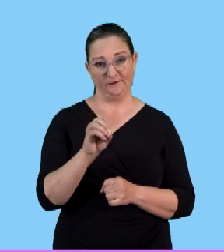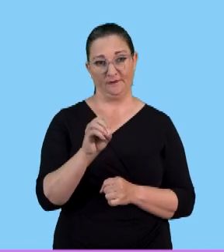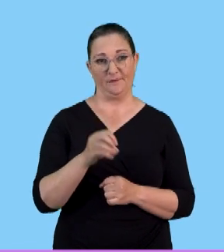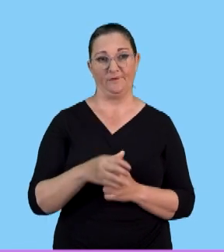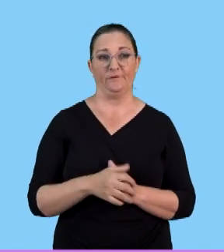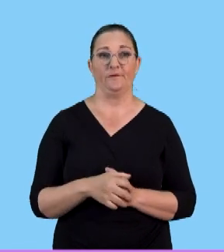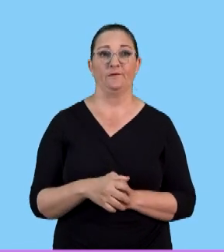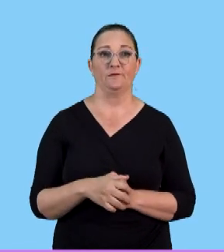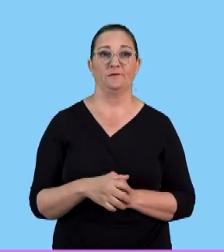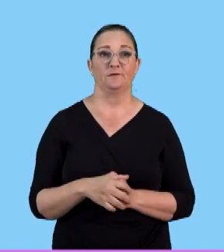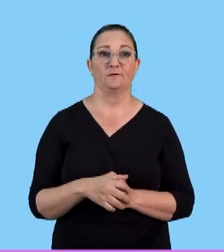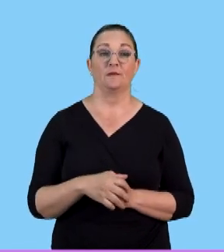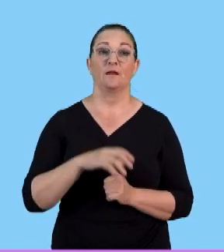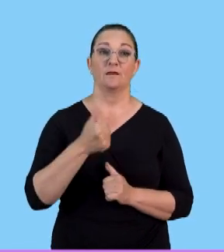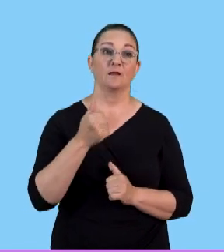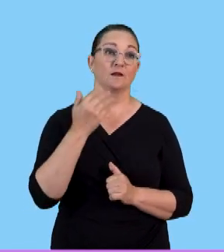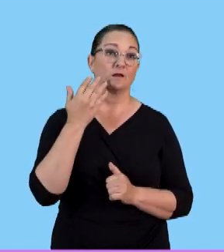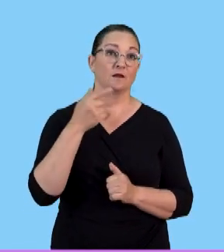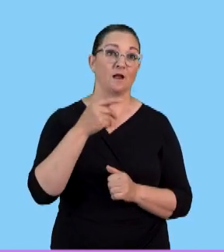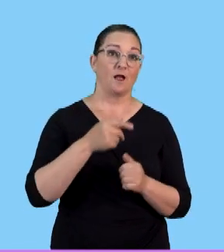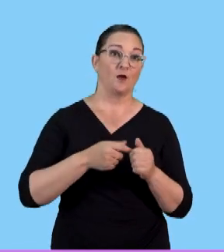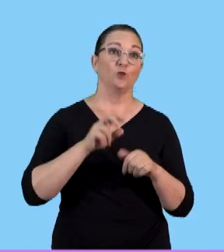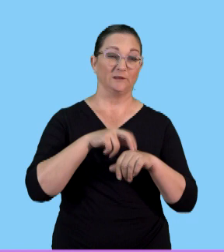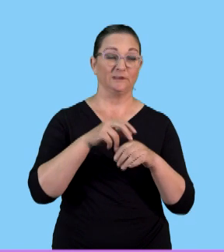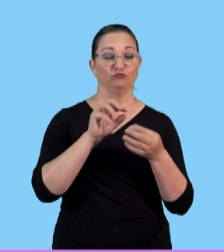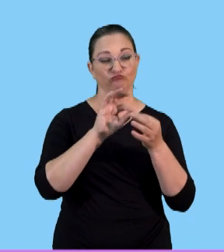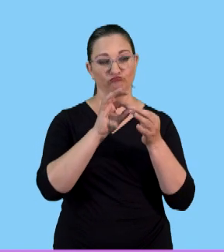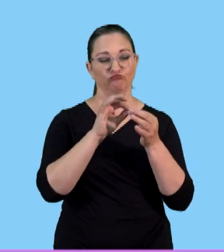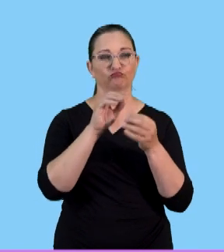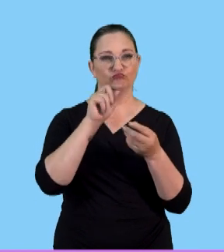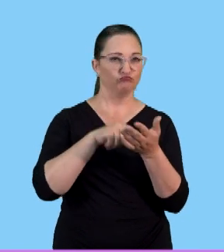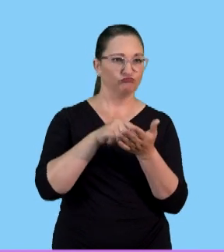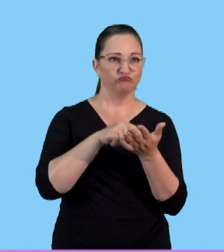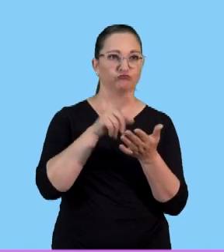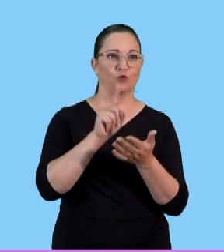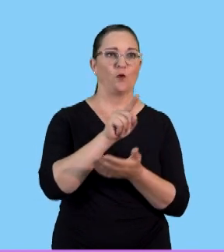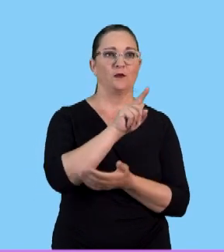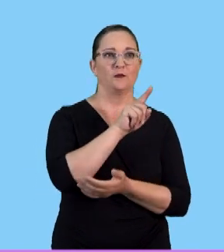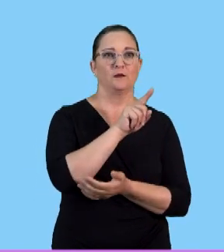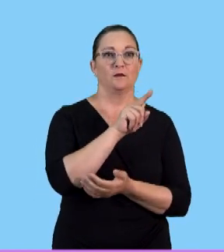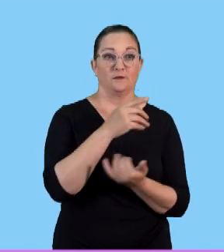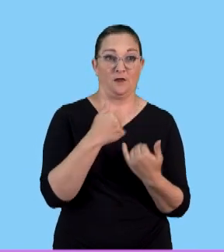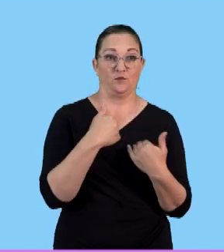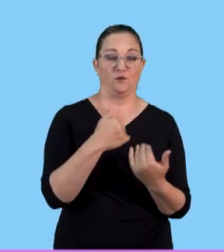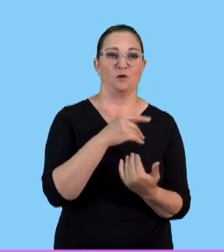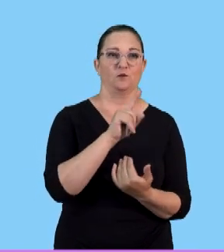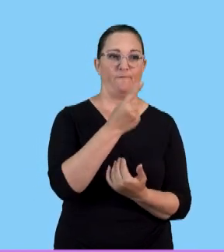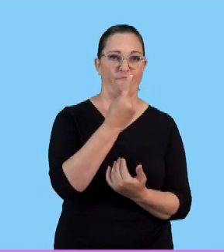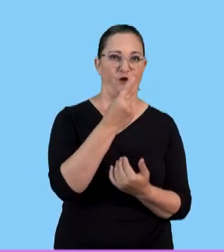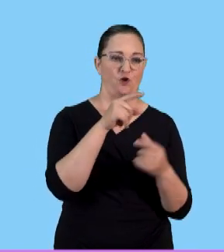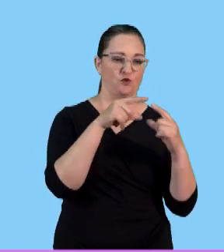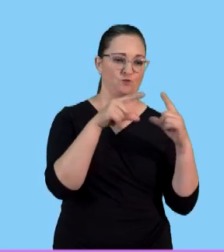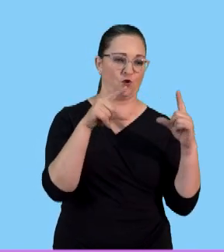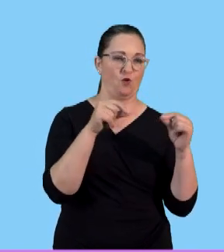rand 50. Then we need to go up and work out our total for each block. Now, for